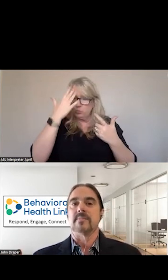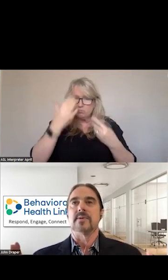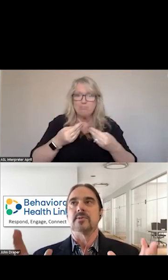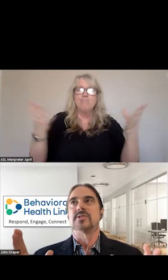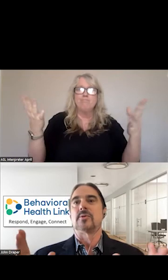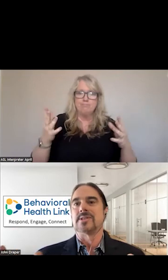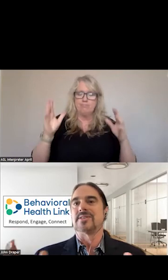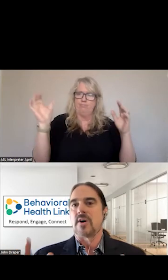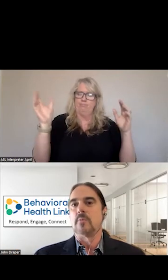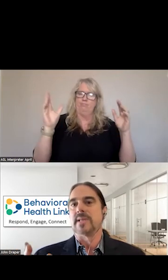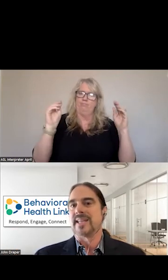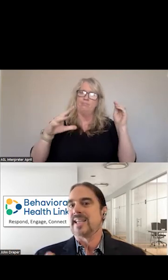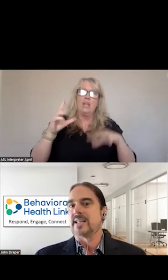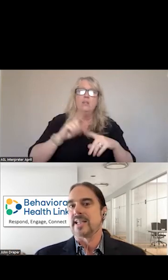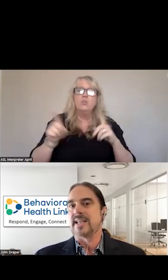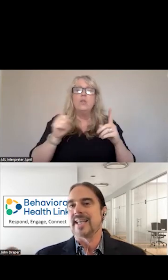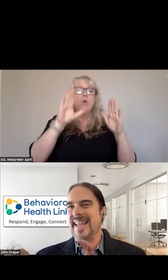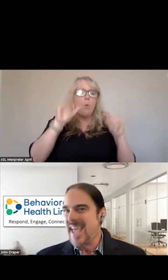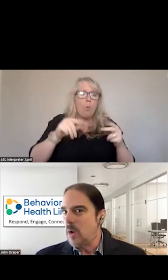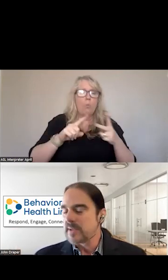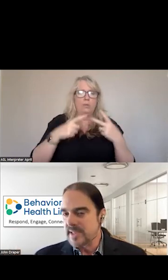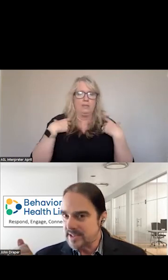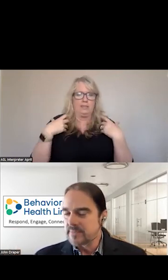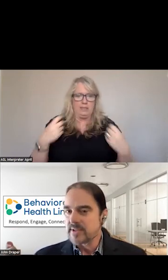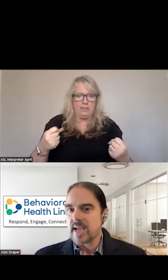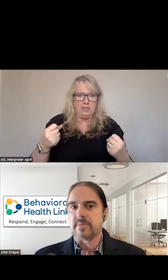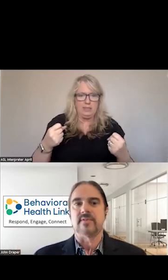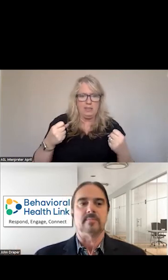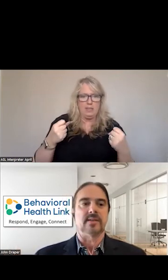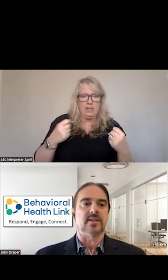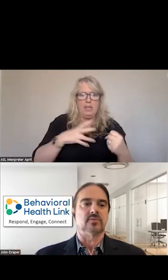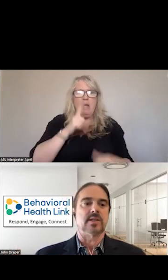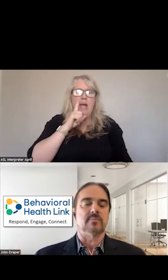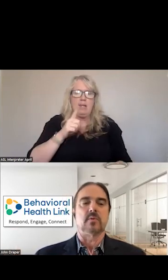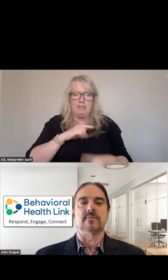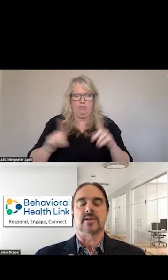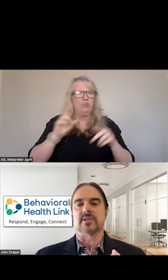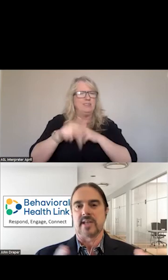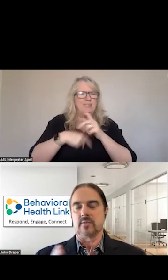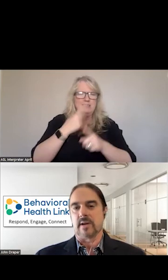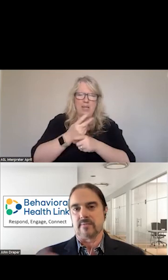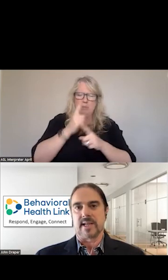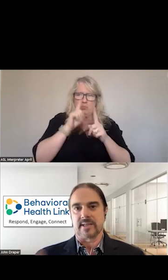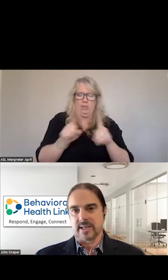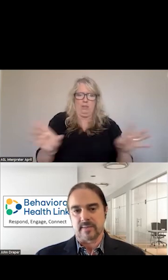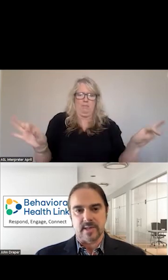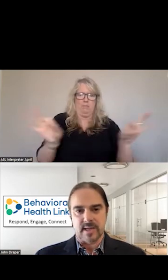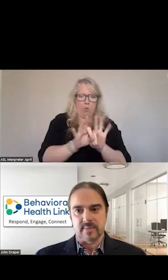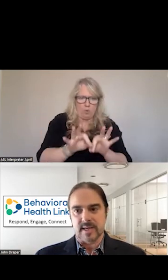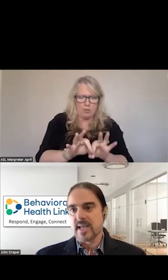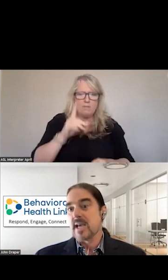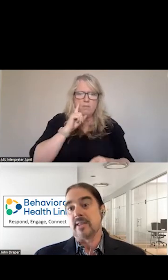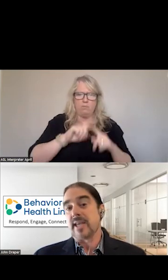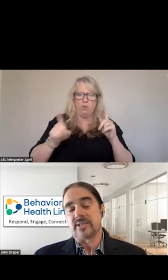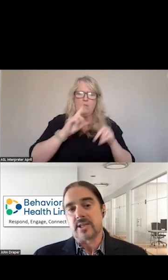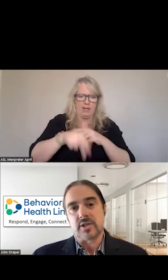are the stories of hope and healing and help, and a different type of help, I think is really important for us to take away for an anti-stigma